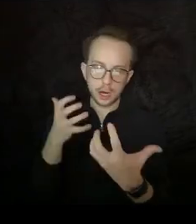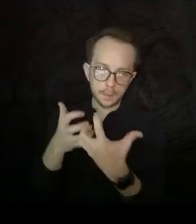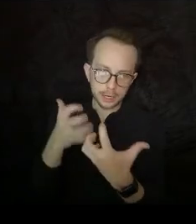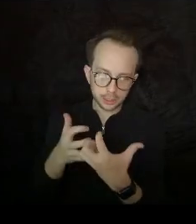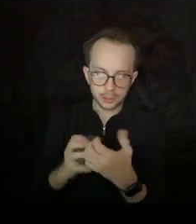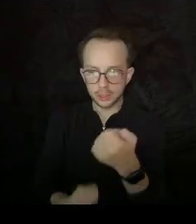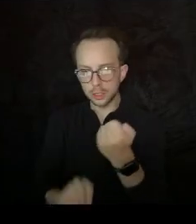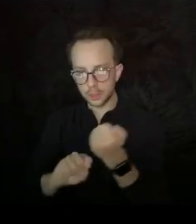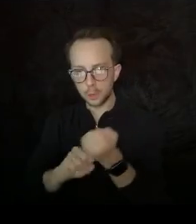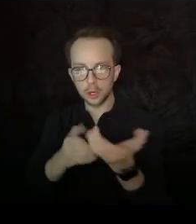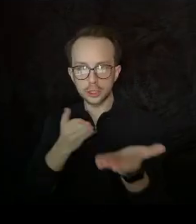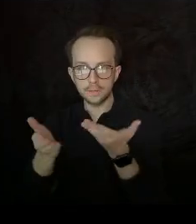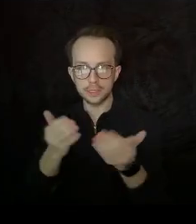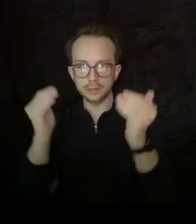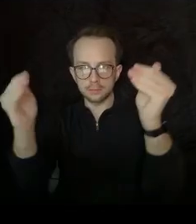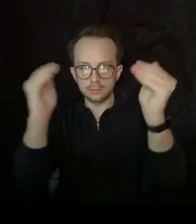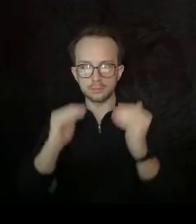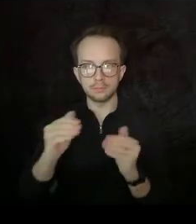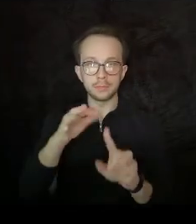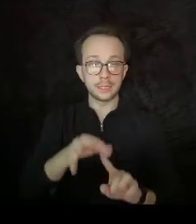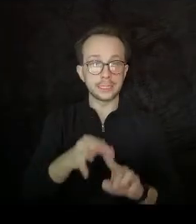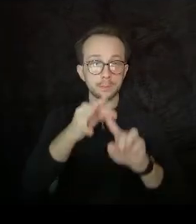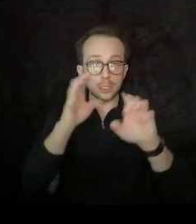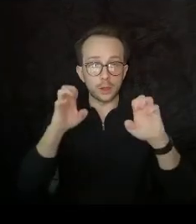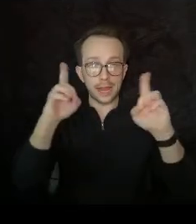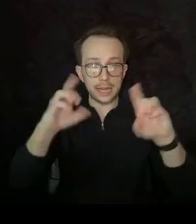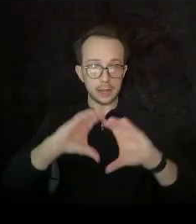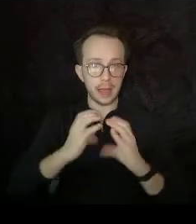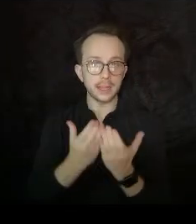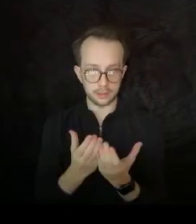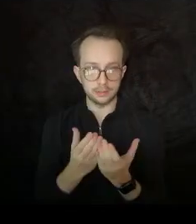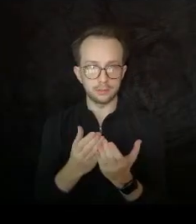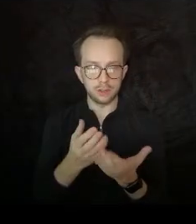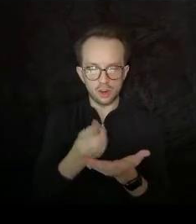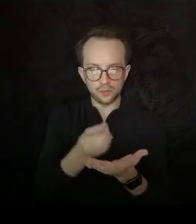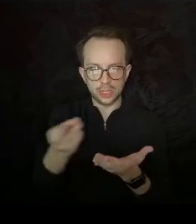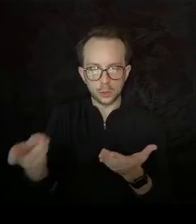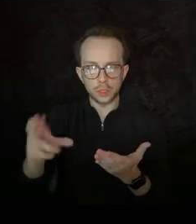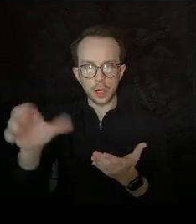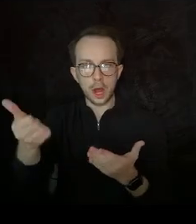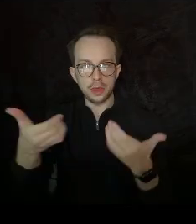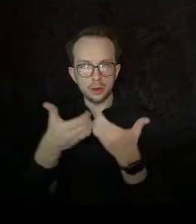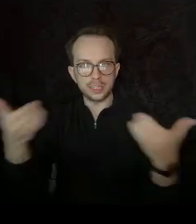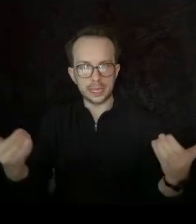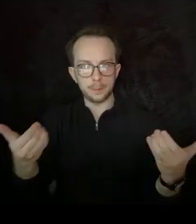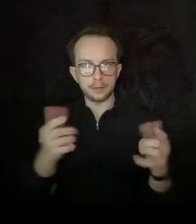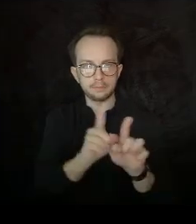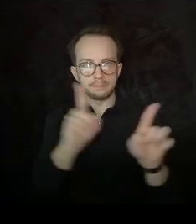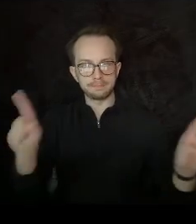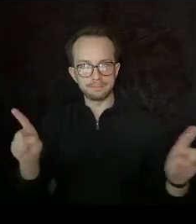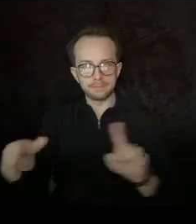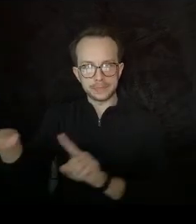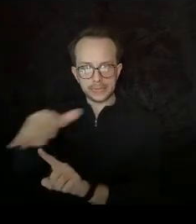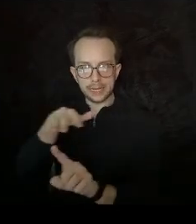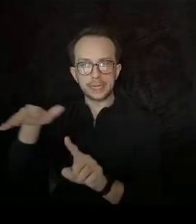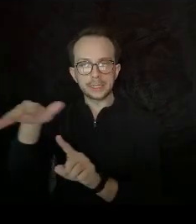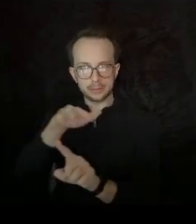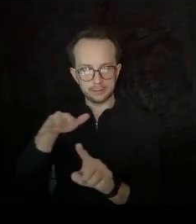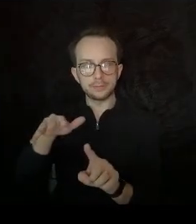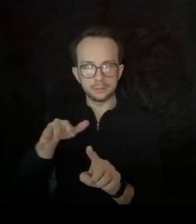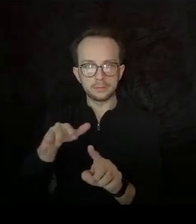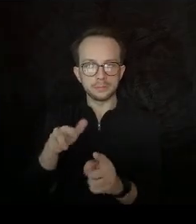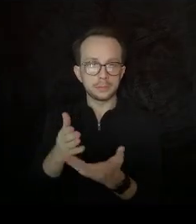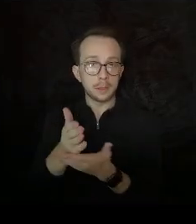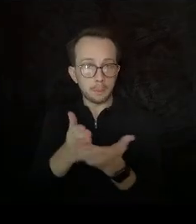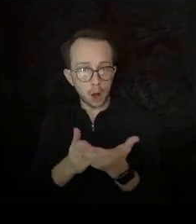Special education classes, such as resource or a separate setting. Your child spends part or all of their